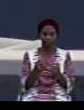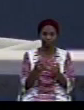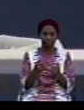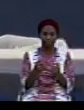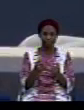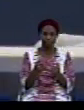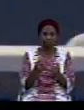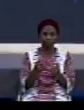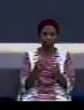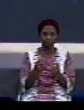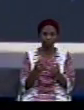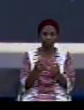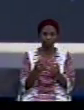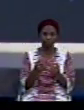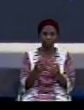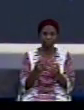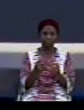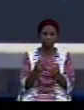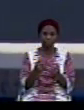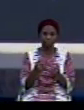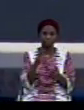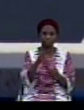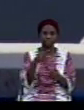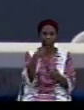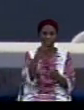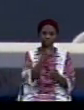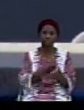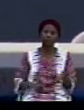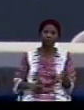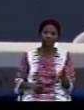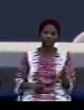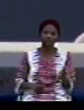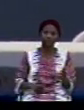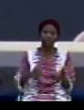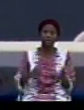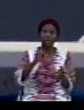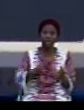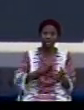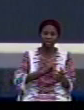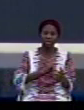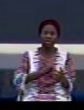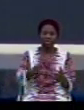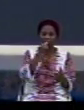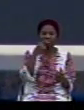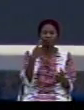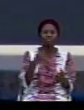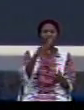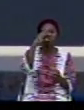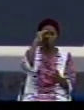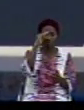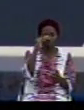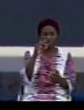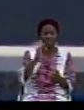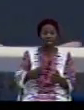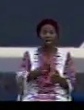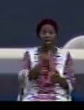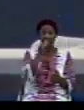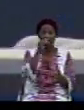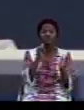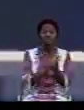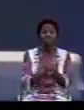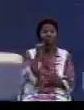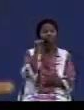eyes closed. You're saying, Lord, I am the man. I am the woman. I've